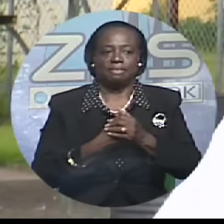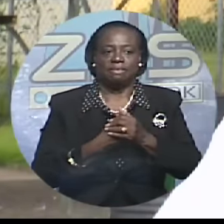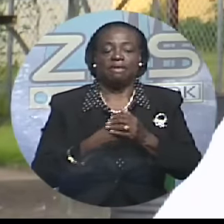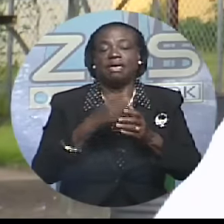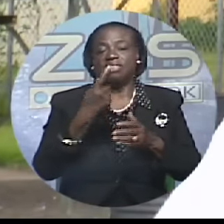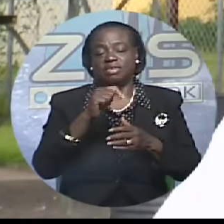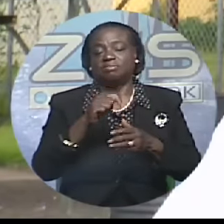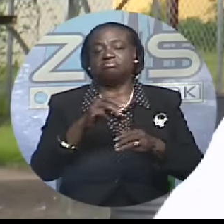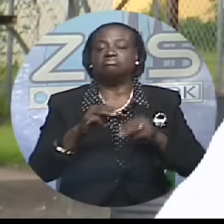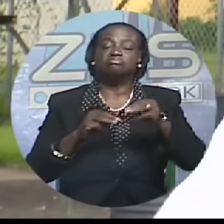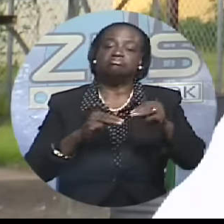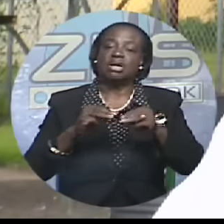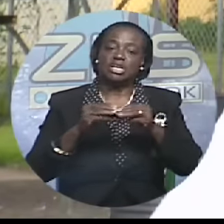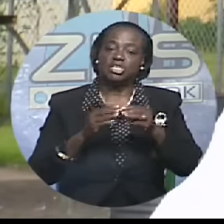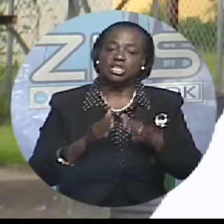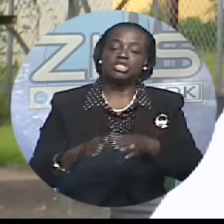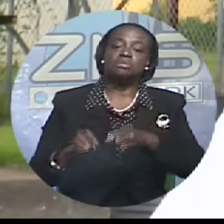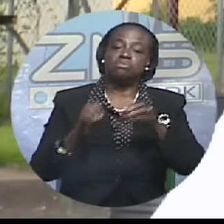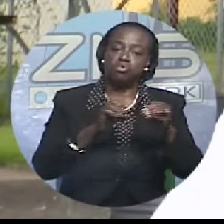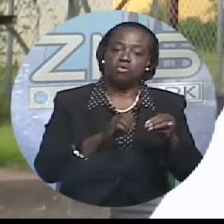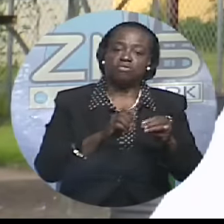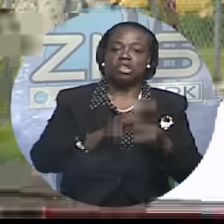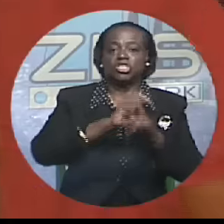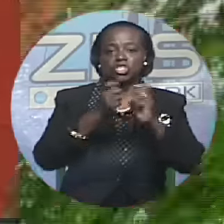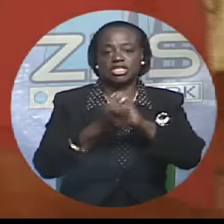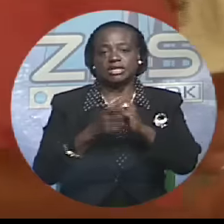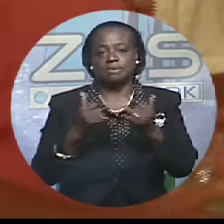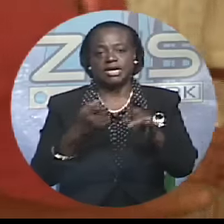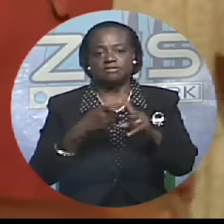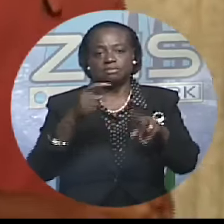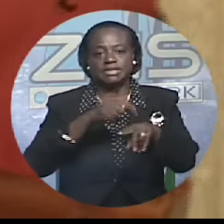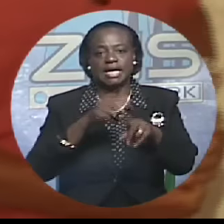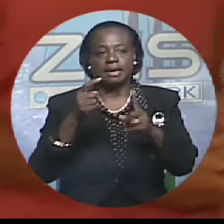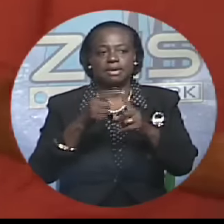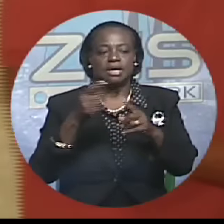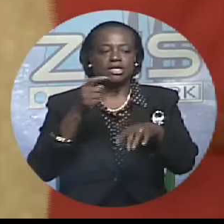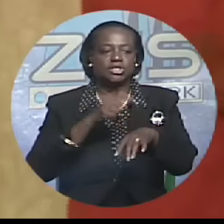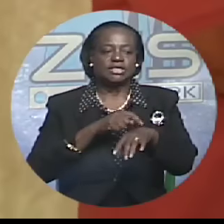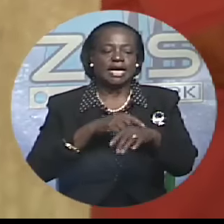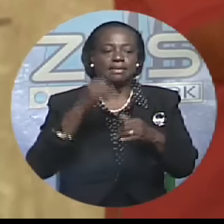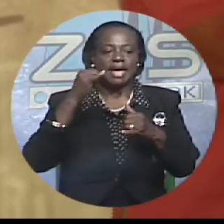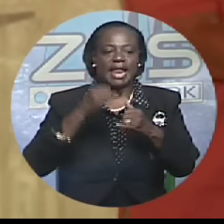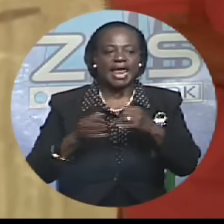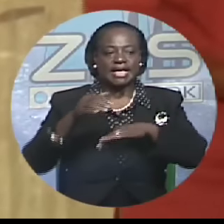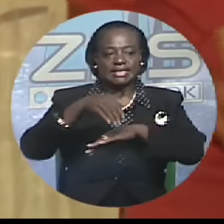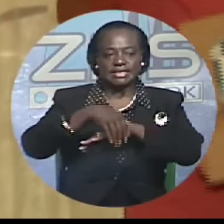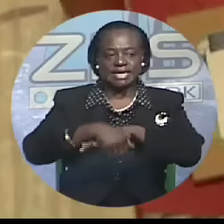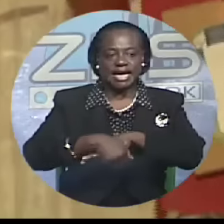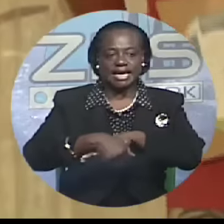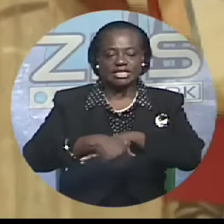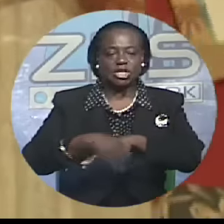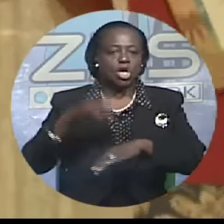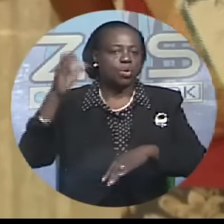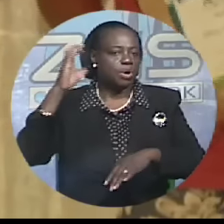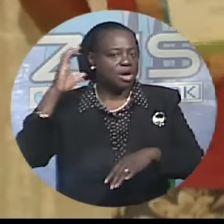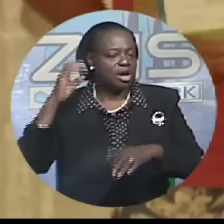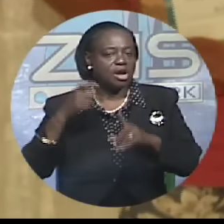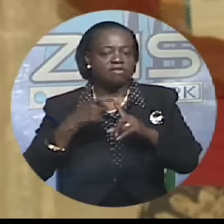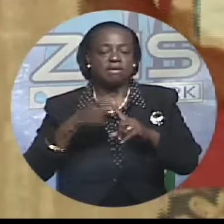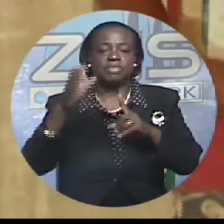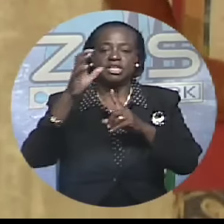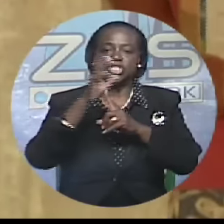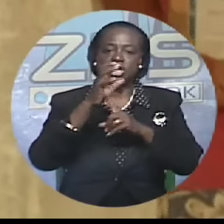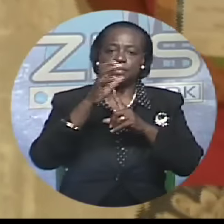managers will move and adjust their players from time to time. Last night we heard from the champions of the Chairman's